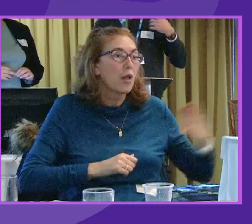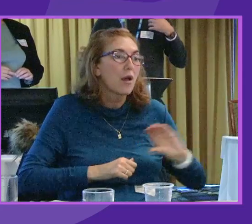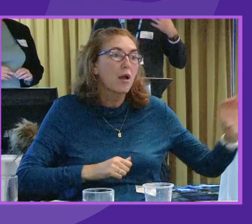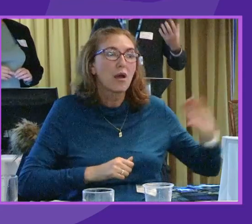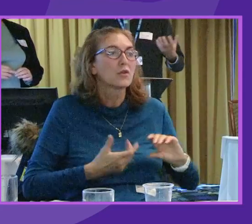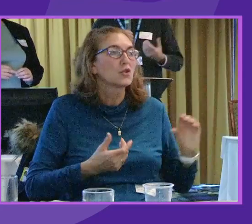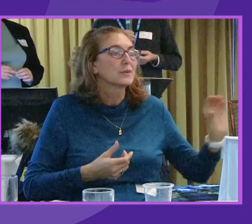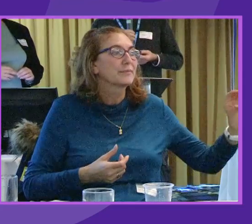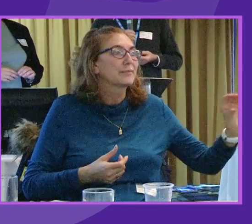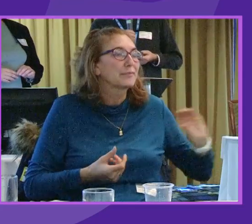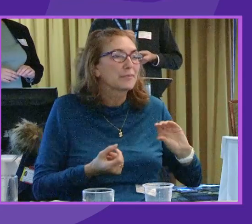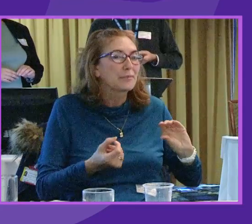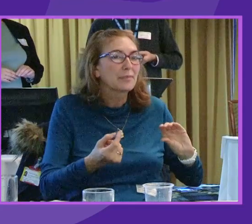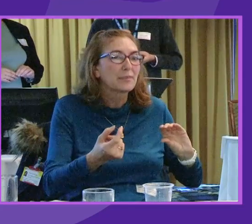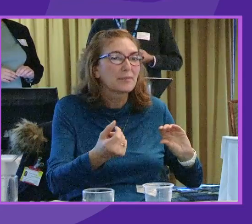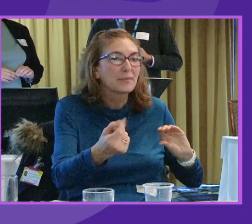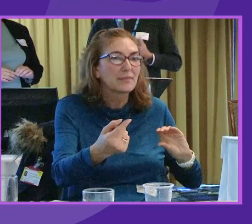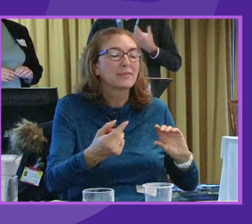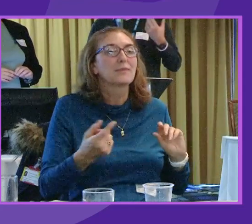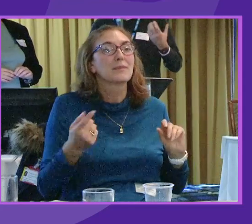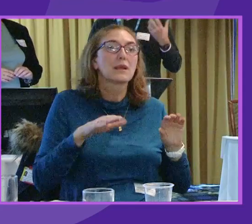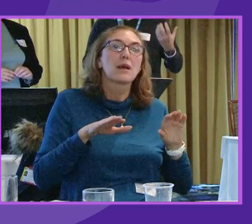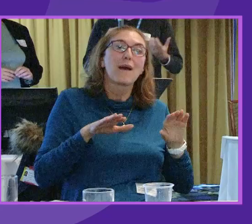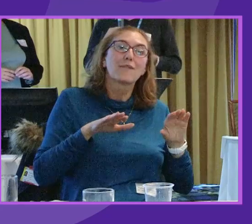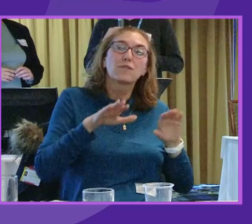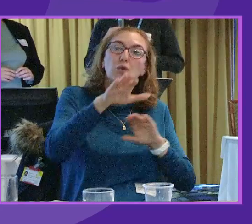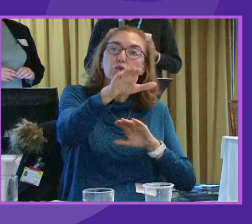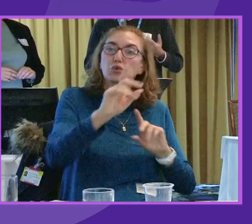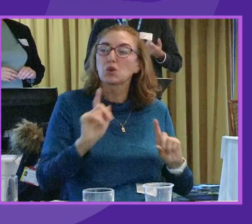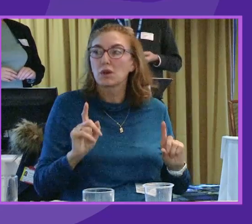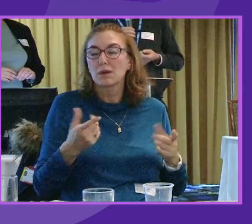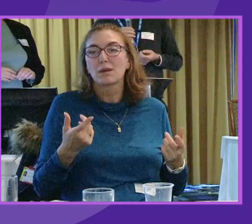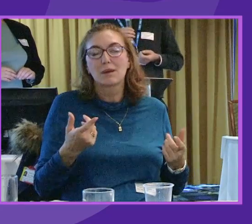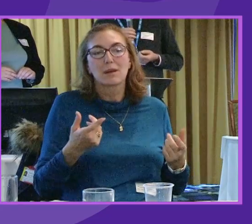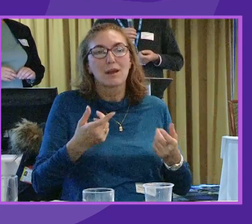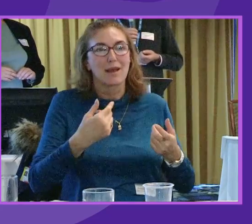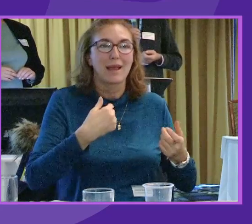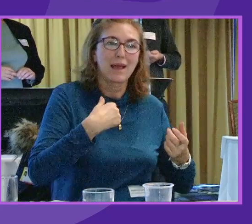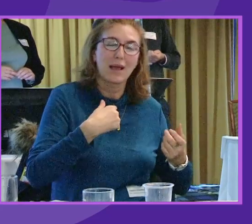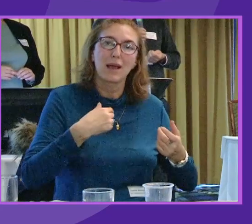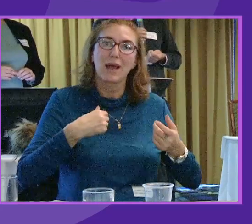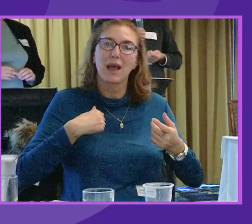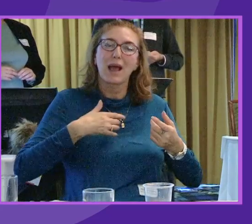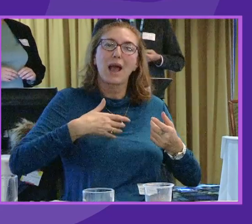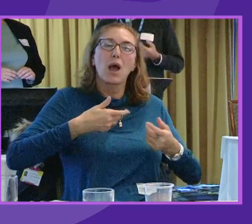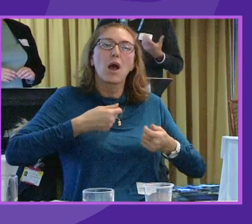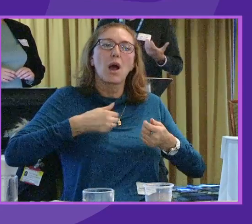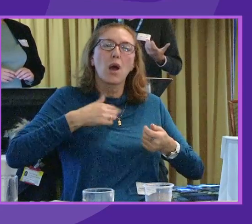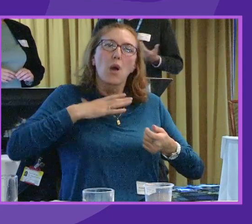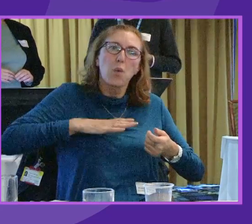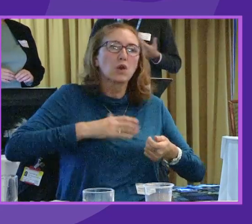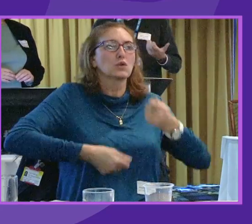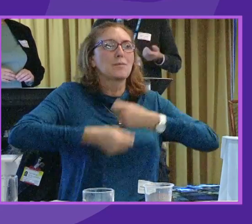but non-recurrently, and the future sort of model in terms of funding is it's about reducing pressure on